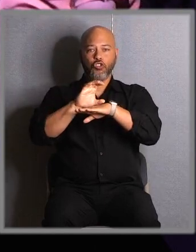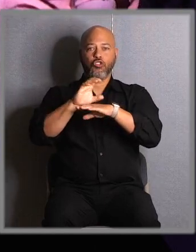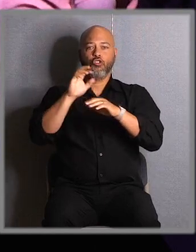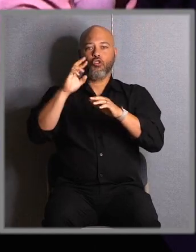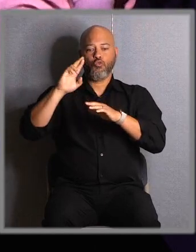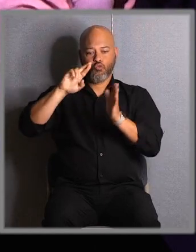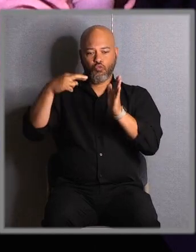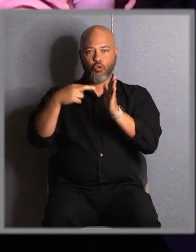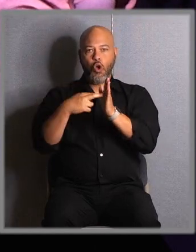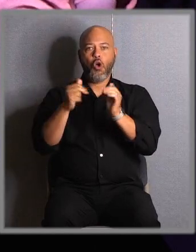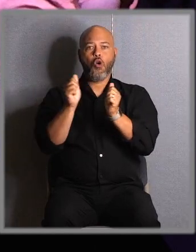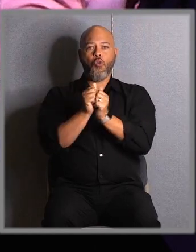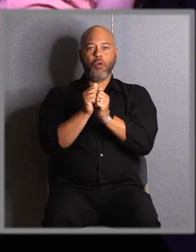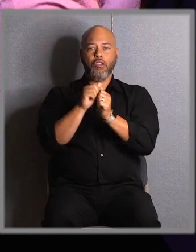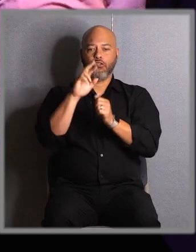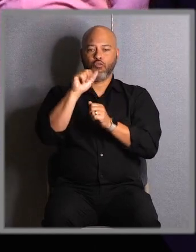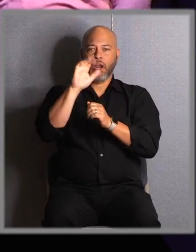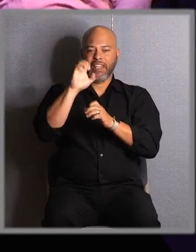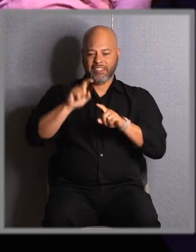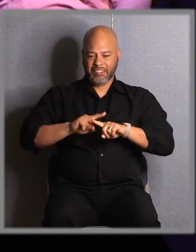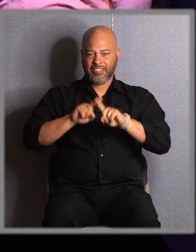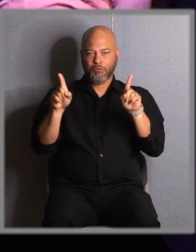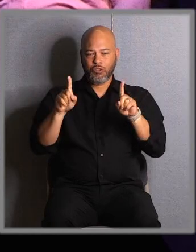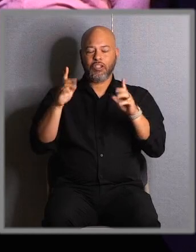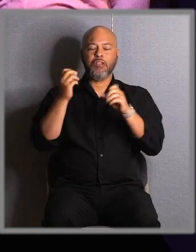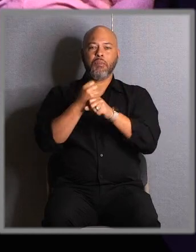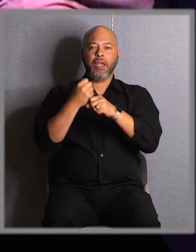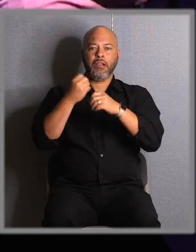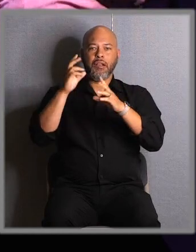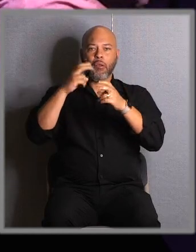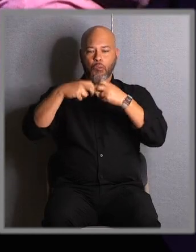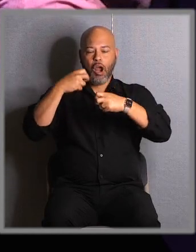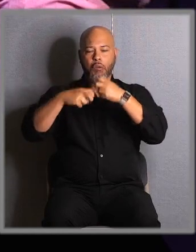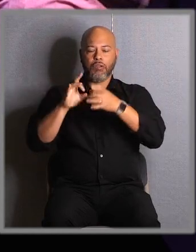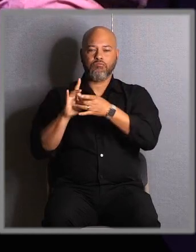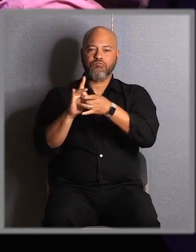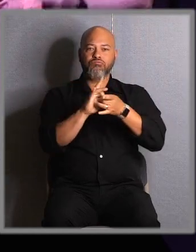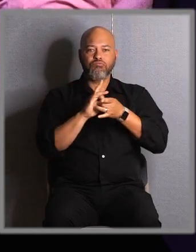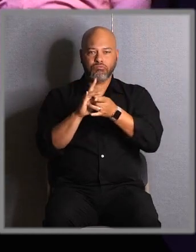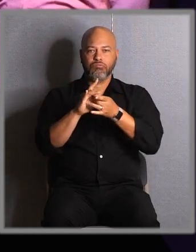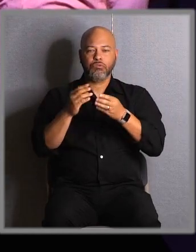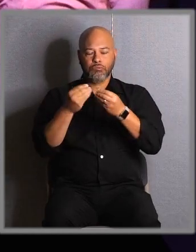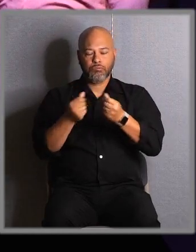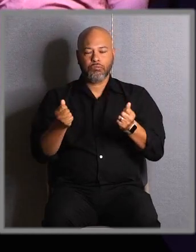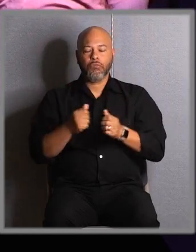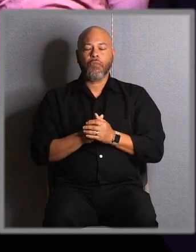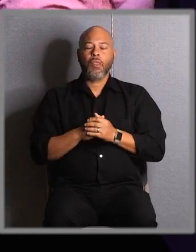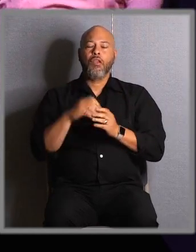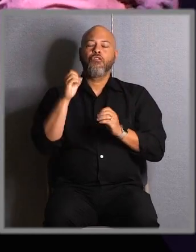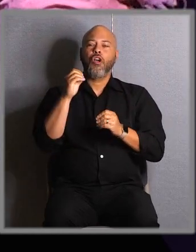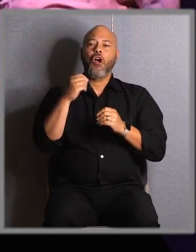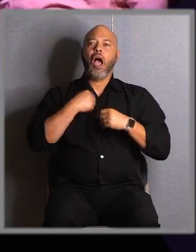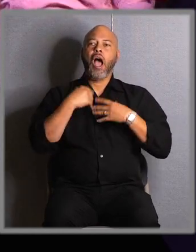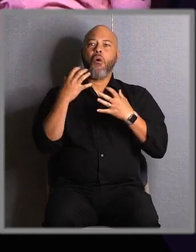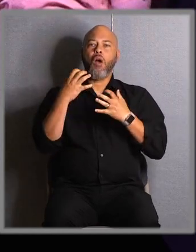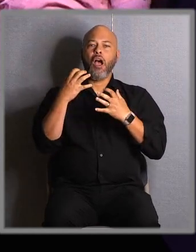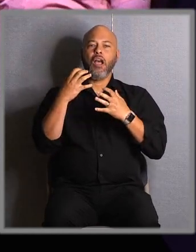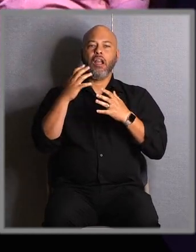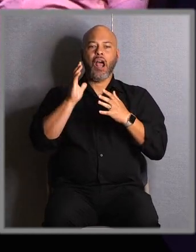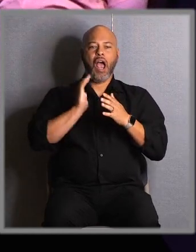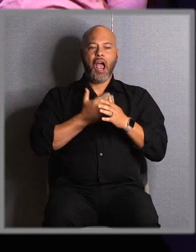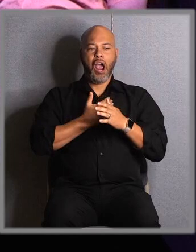reconciliation. I do believe that the church is key to racial